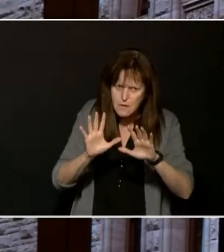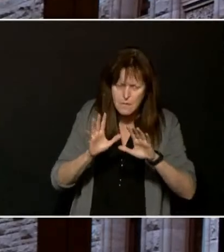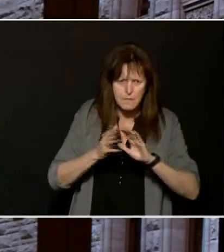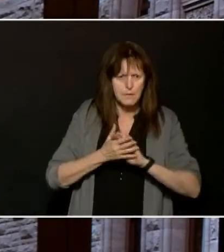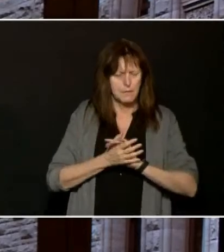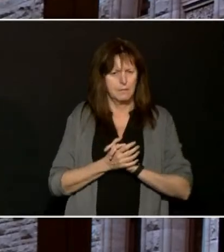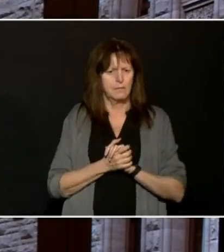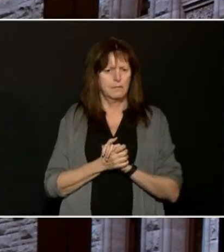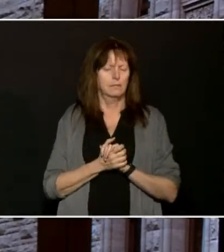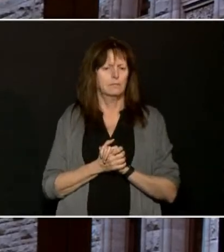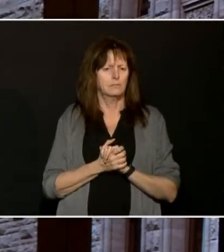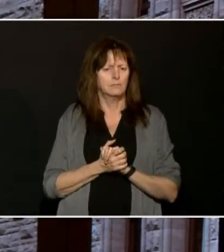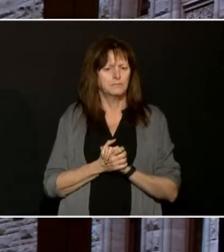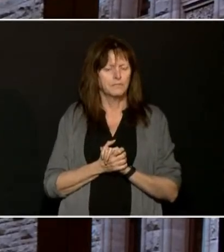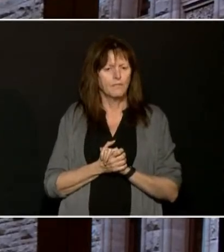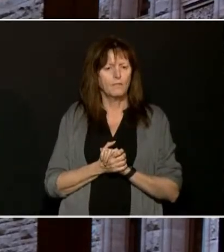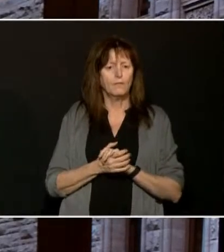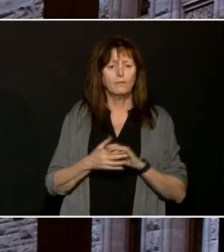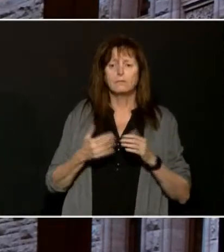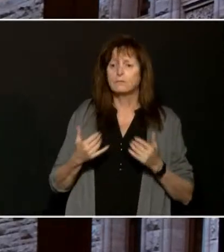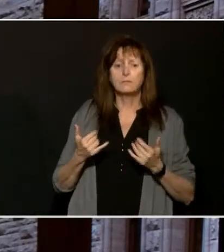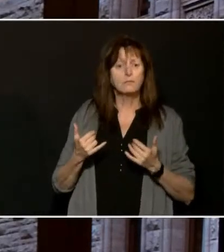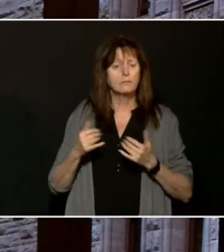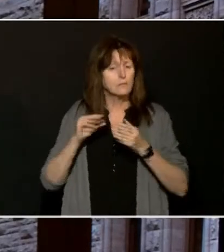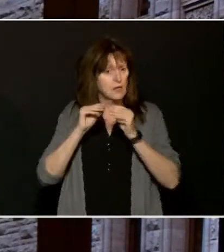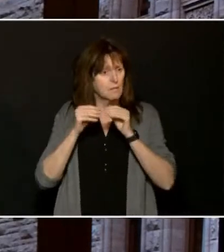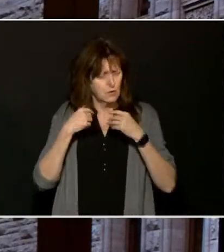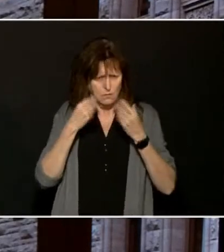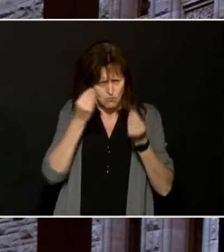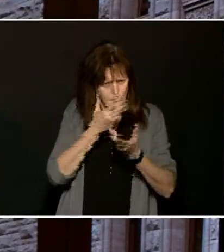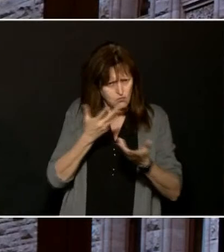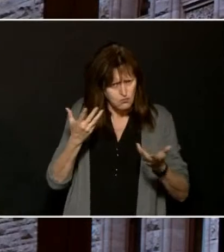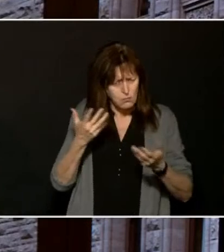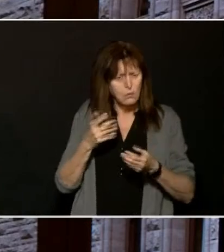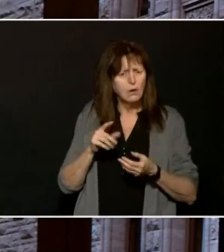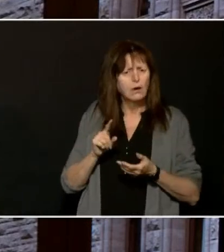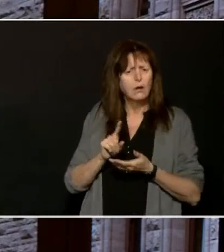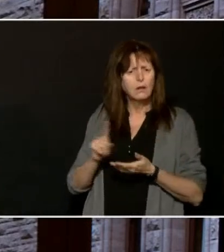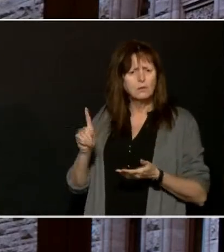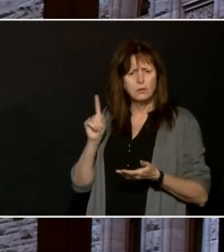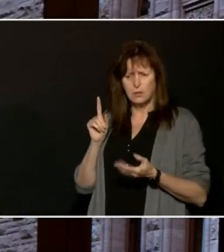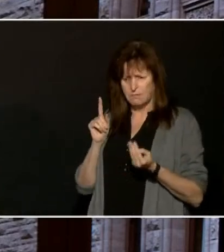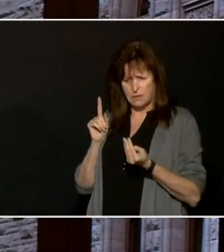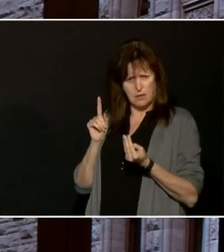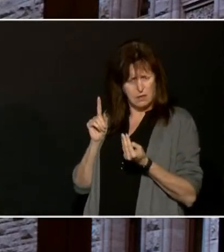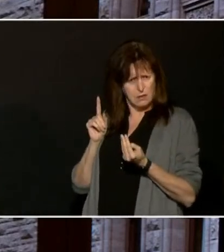look at today. Since last Monday, Ontario has reported an additional